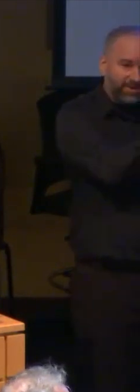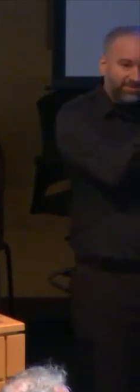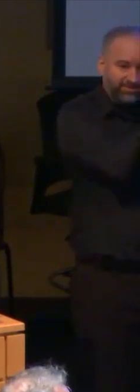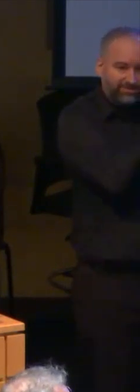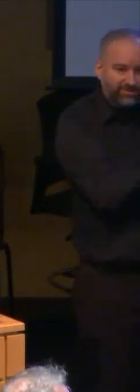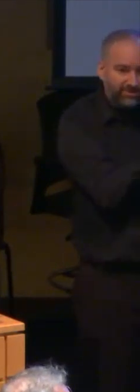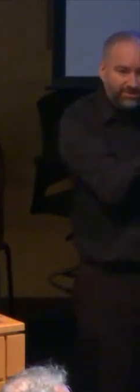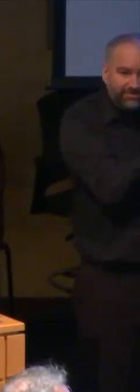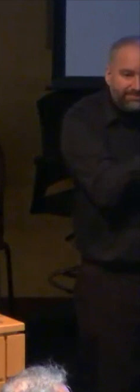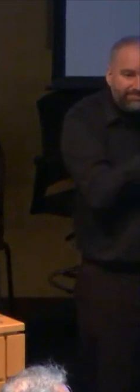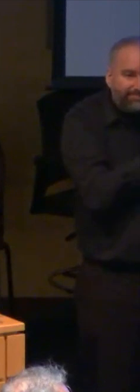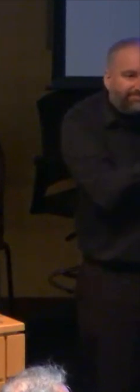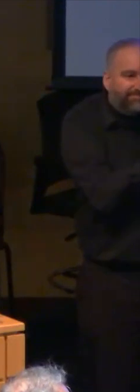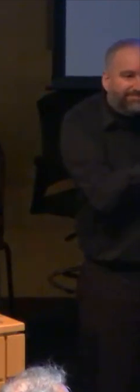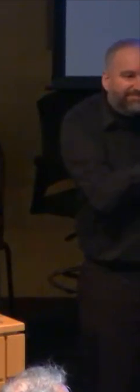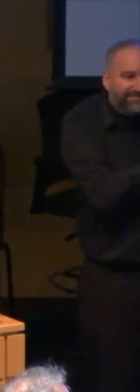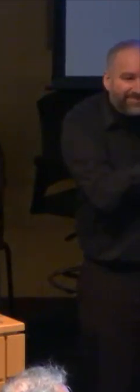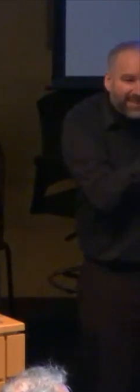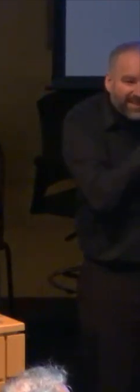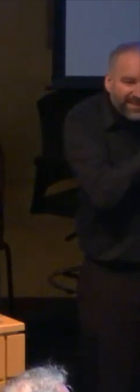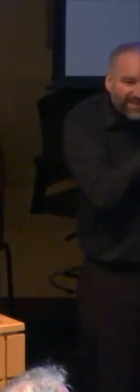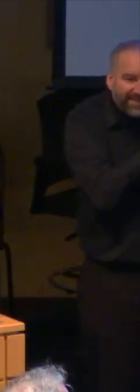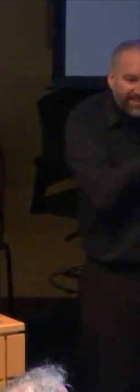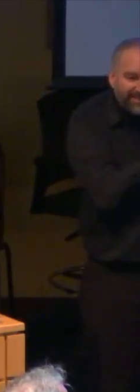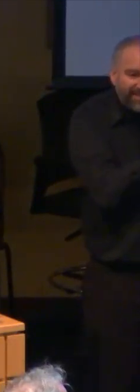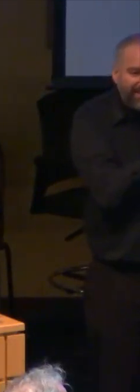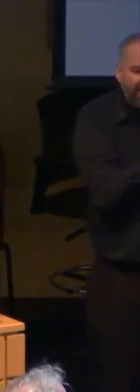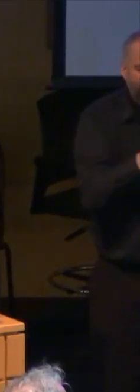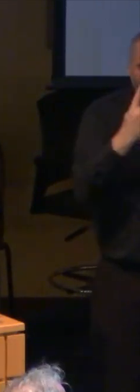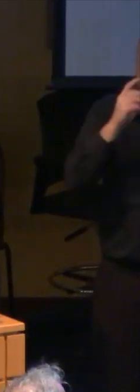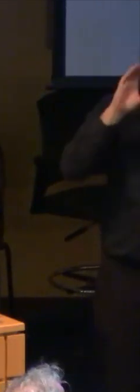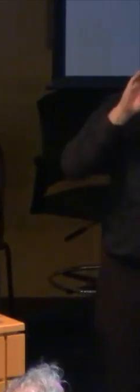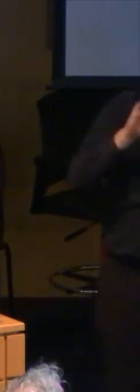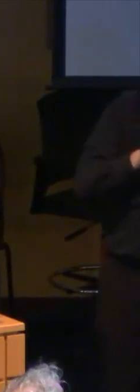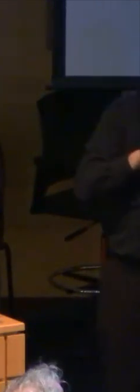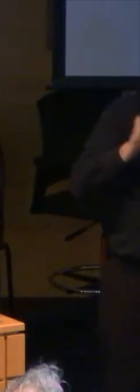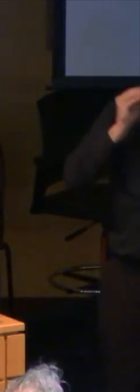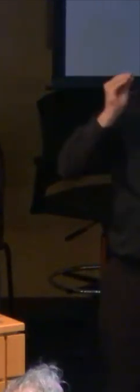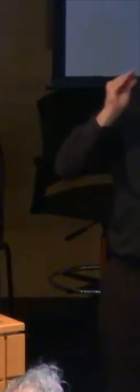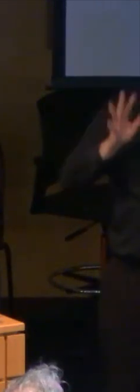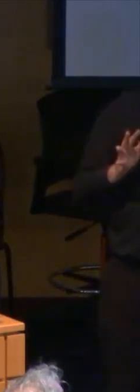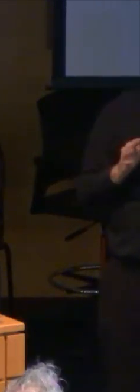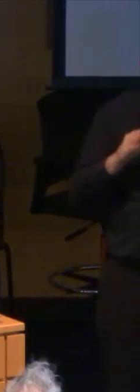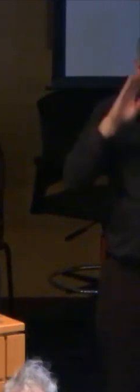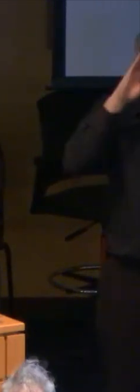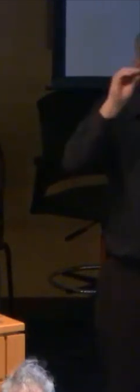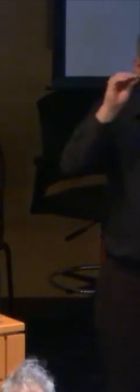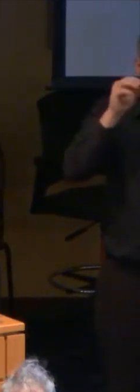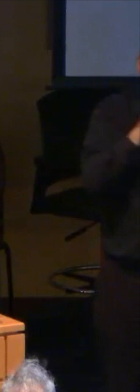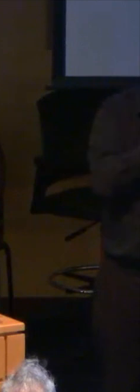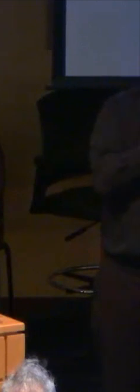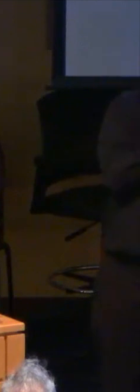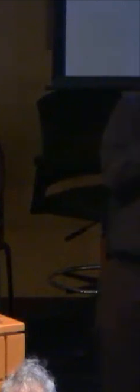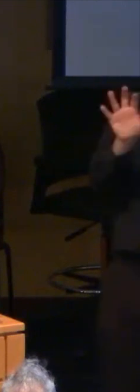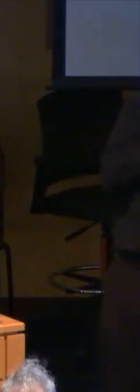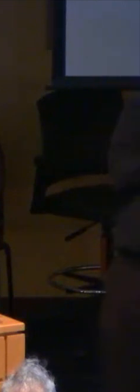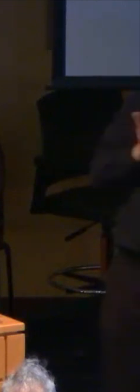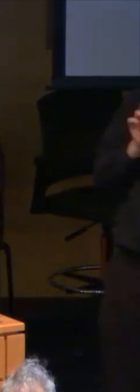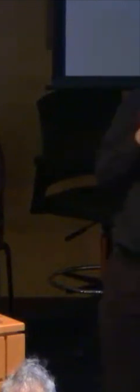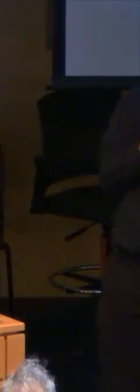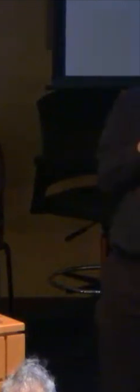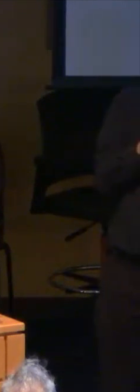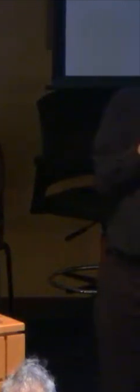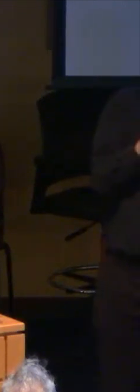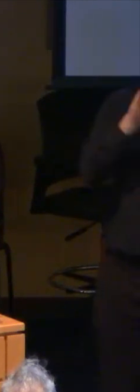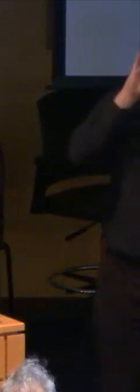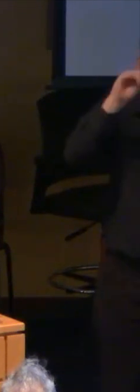was a photo of him and us, and we left some instruments, so they're making some measurements with